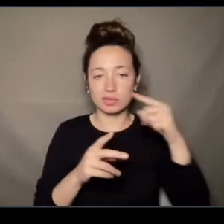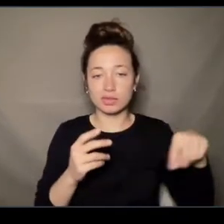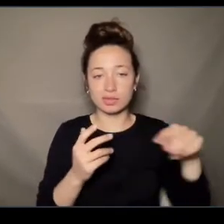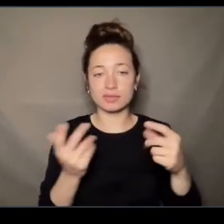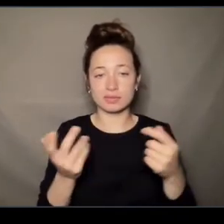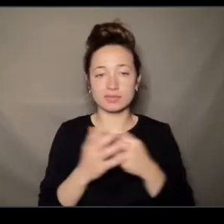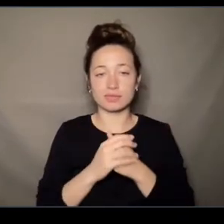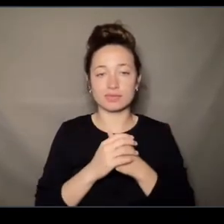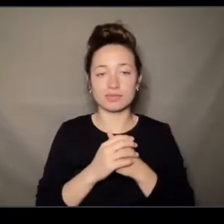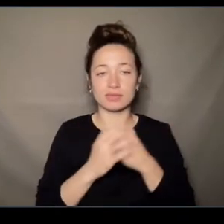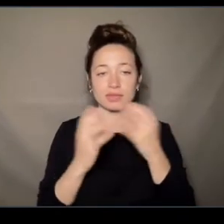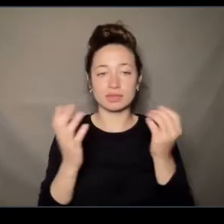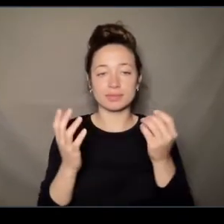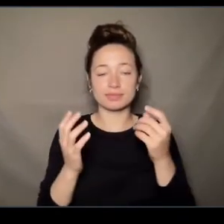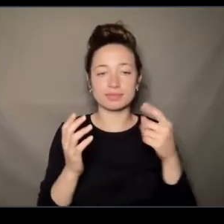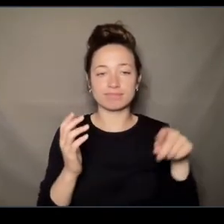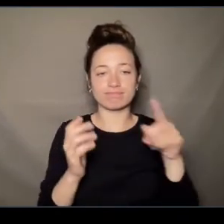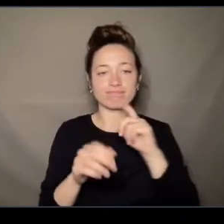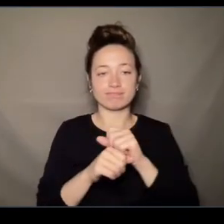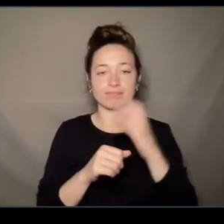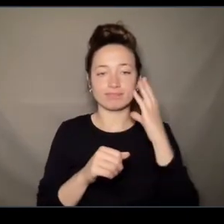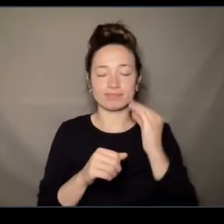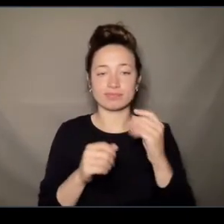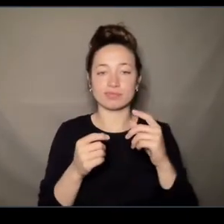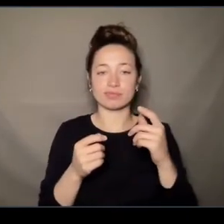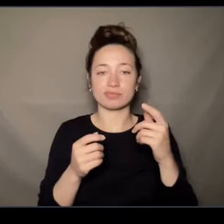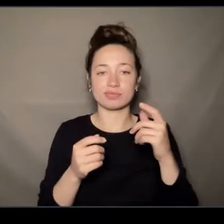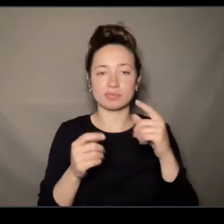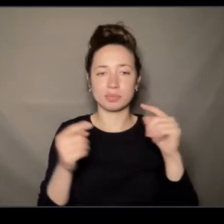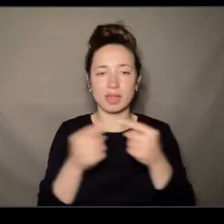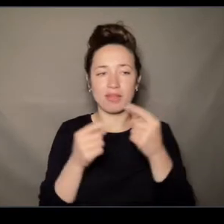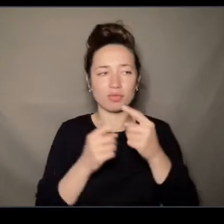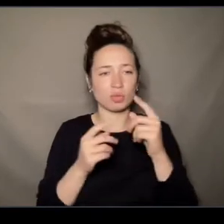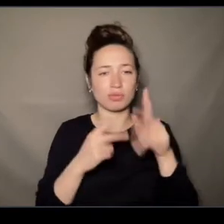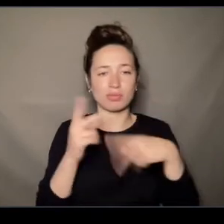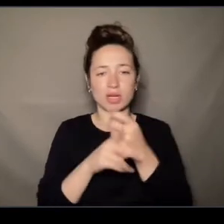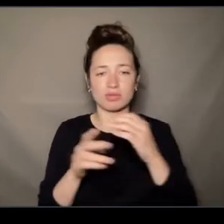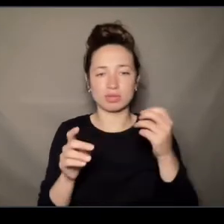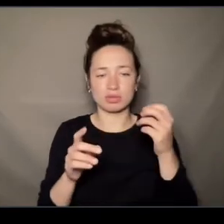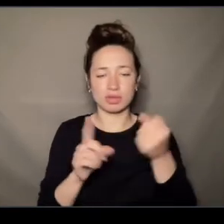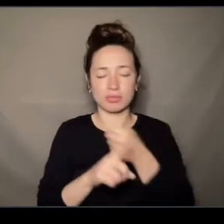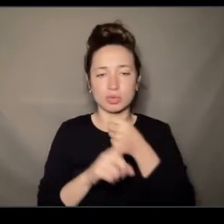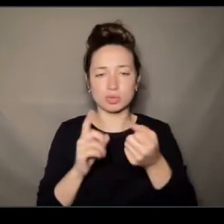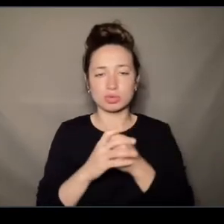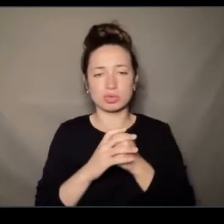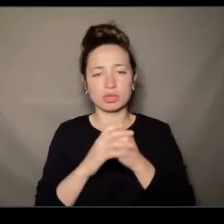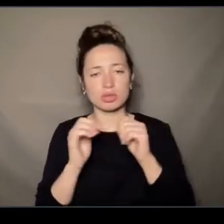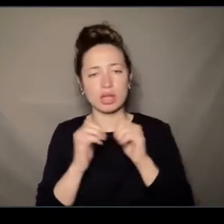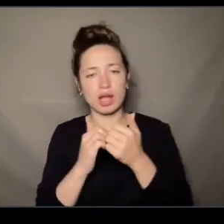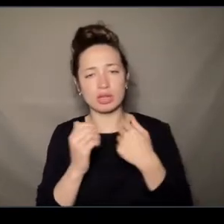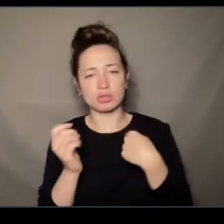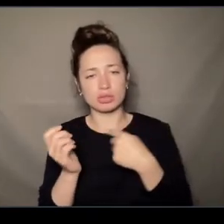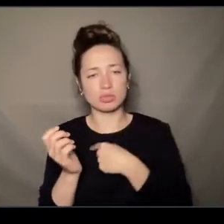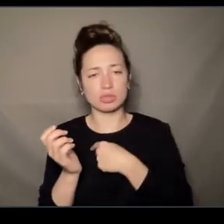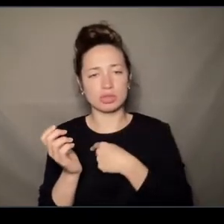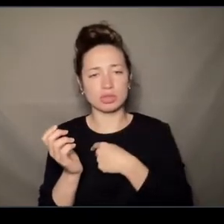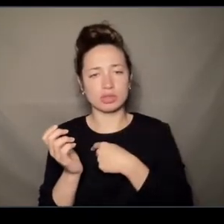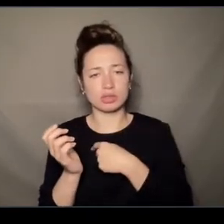help care for them. So they're subjected to very subtle and very painful manners of abuse.